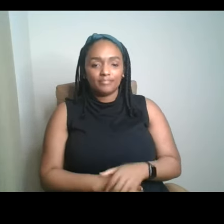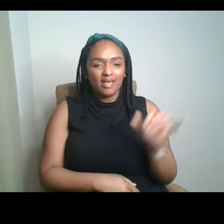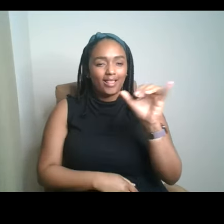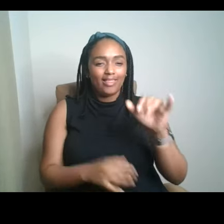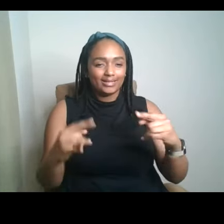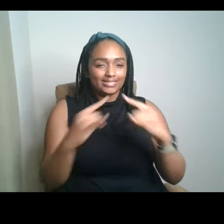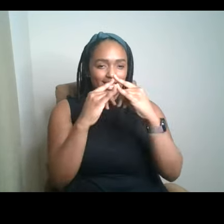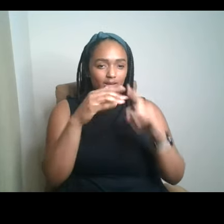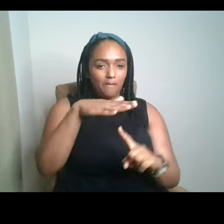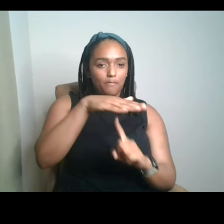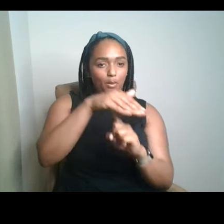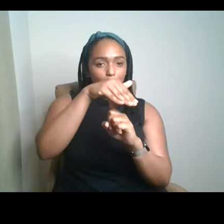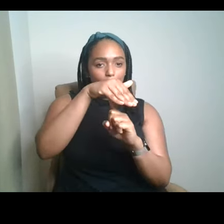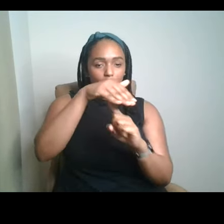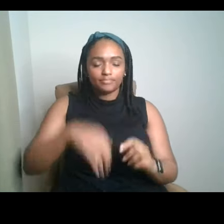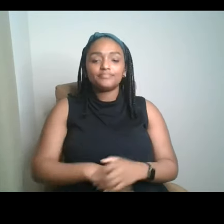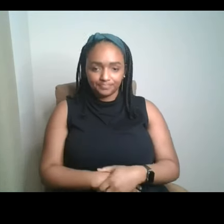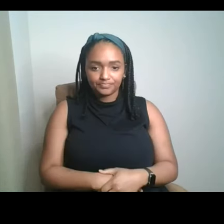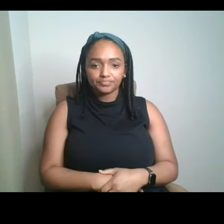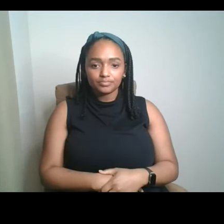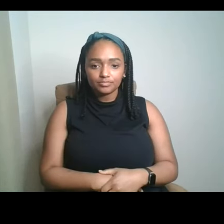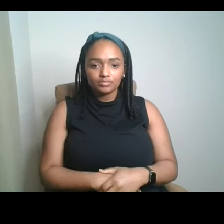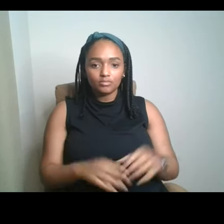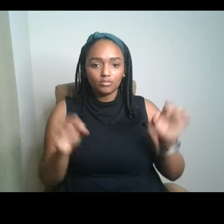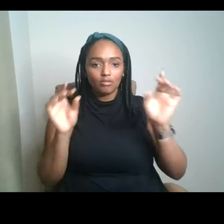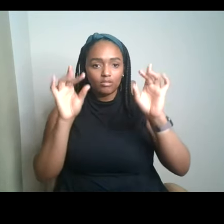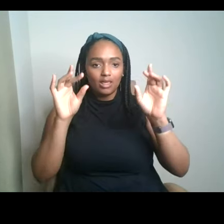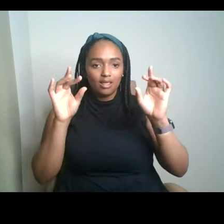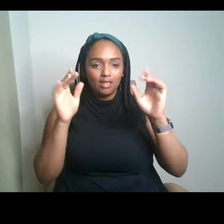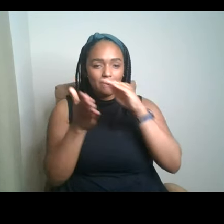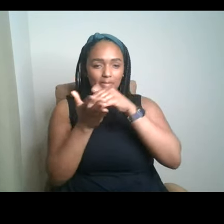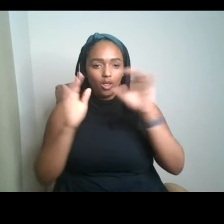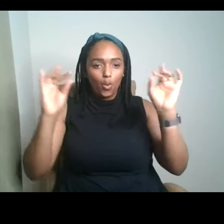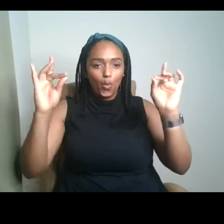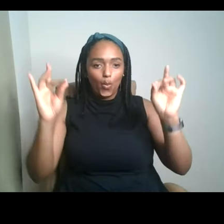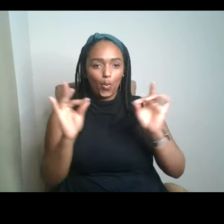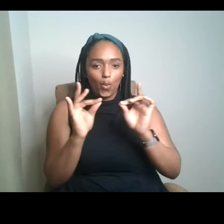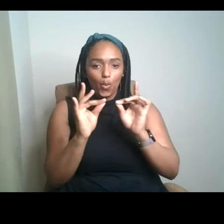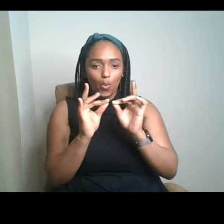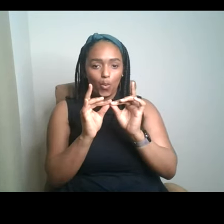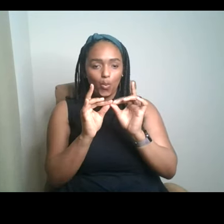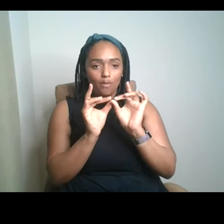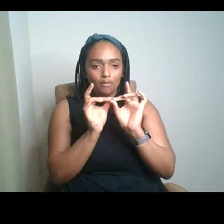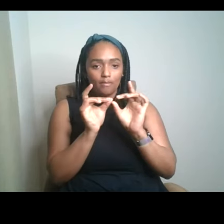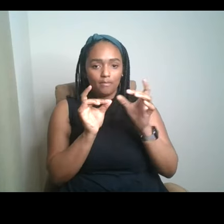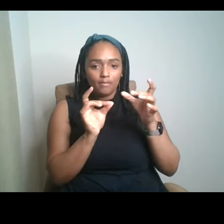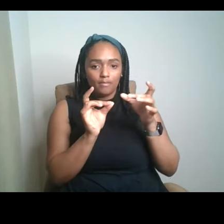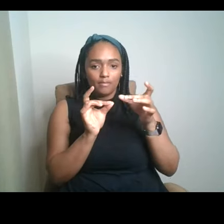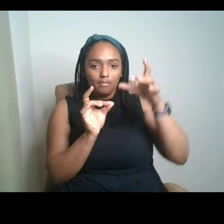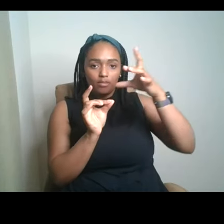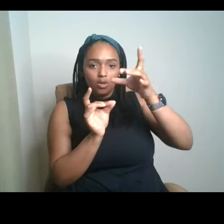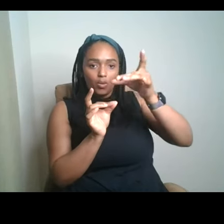And then these two flappy parts down here, you smush them together and